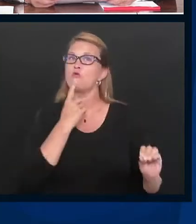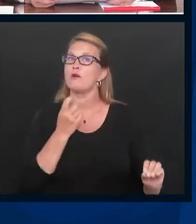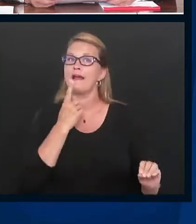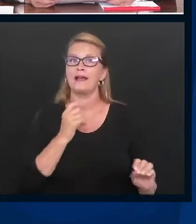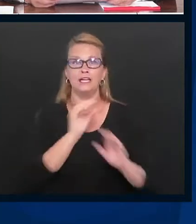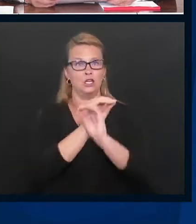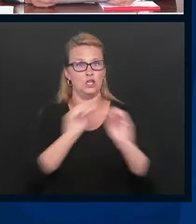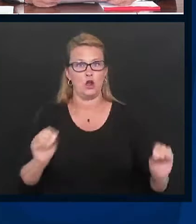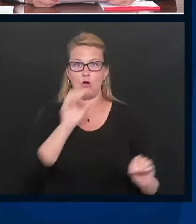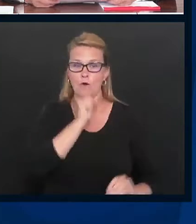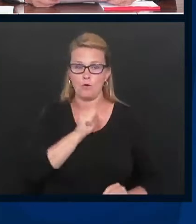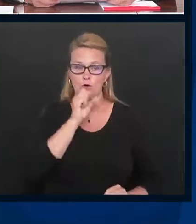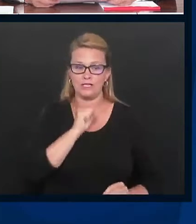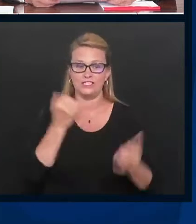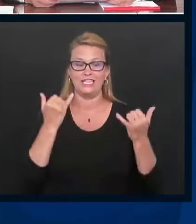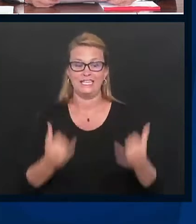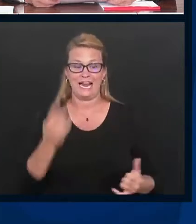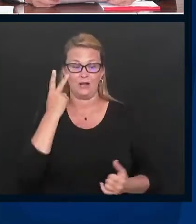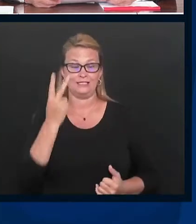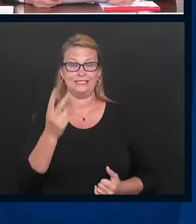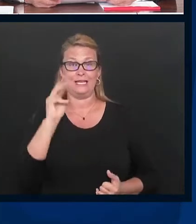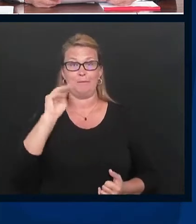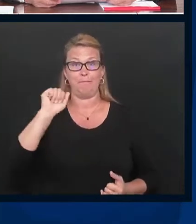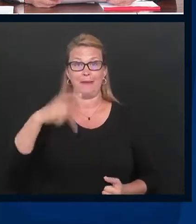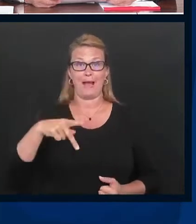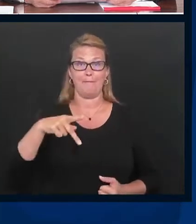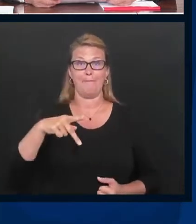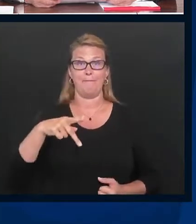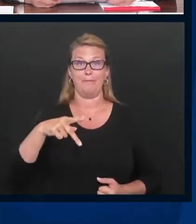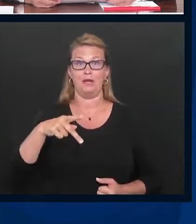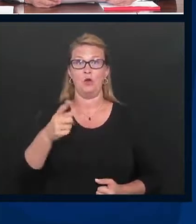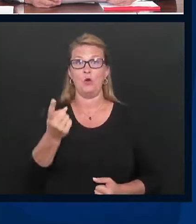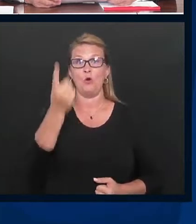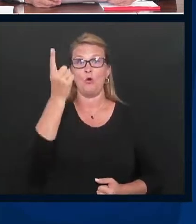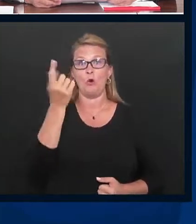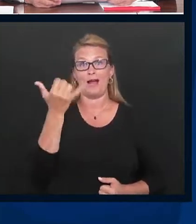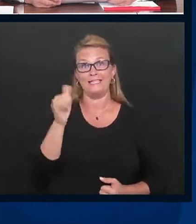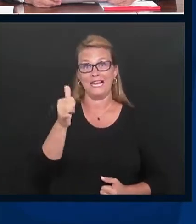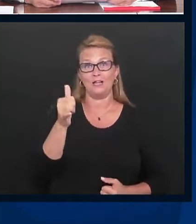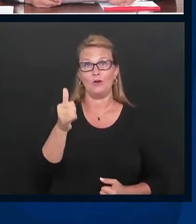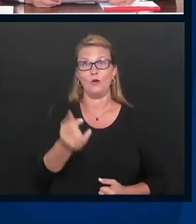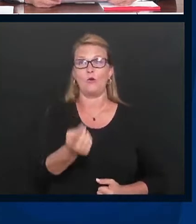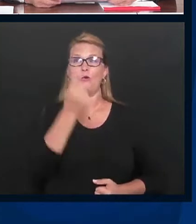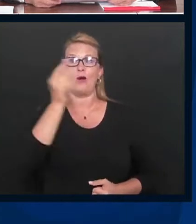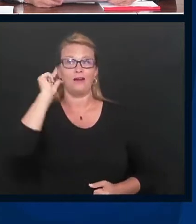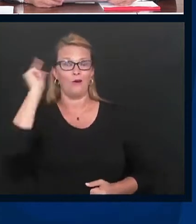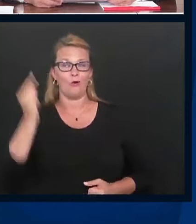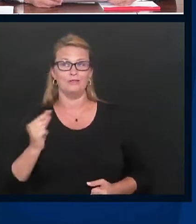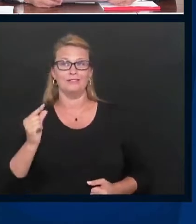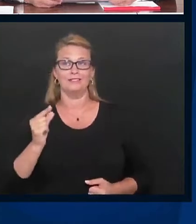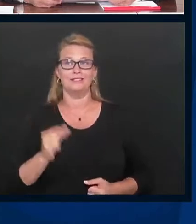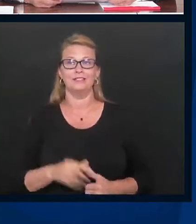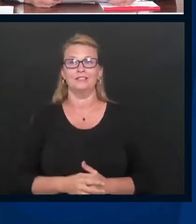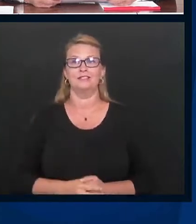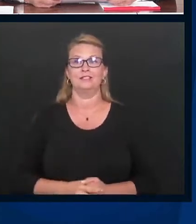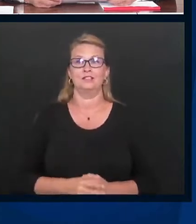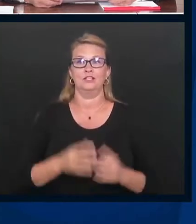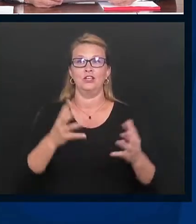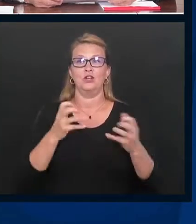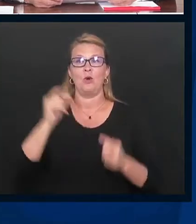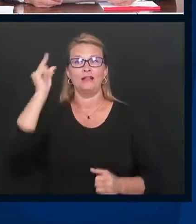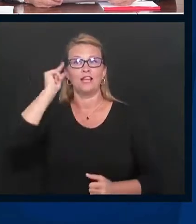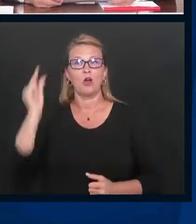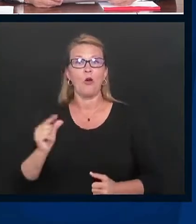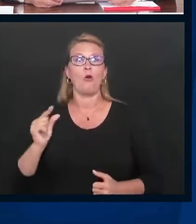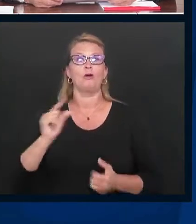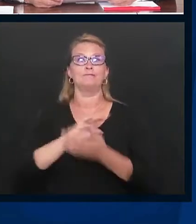orange counties. Look at our map. Look at our map. We have 1 yellow, 1 gold. We want to get the gold to yellow, and then we